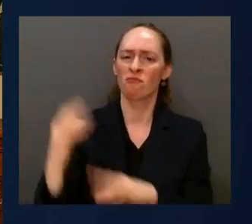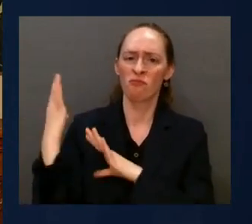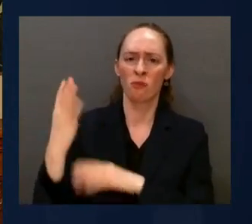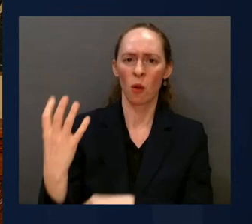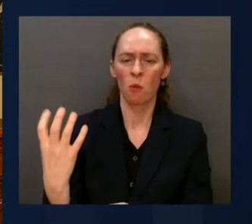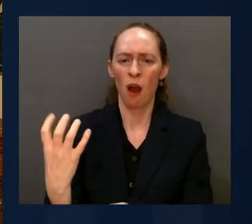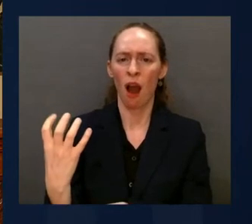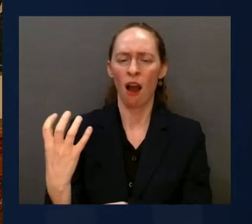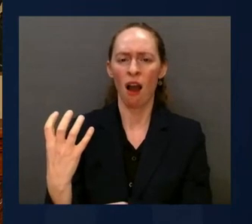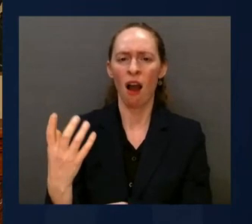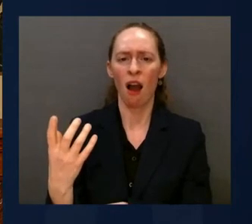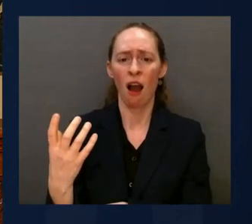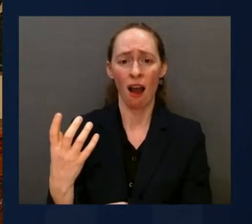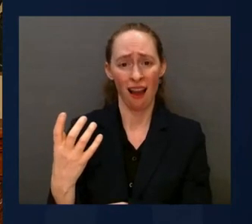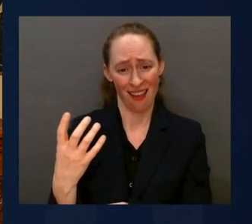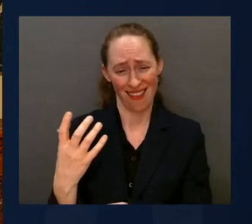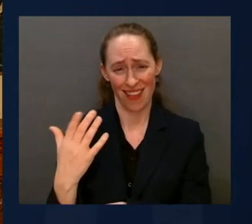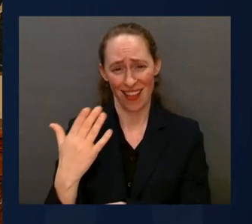year.